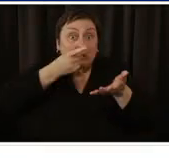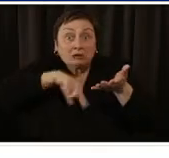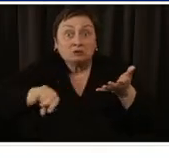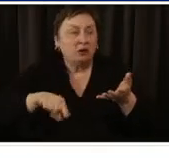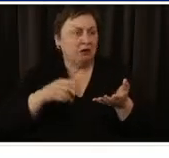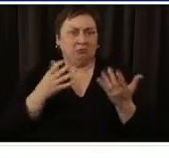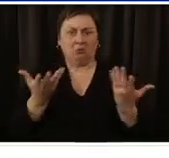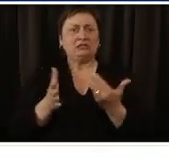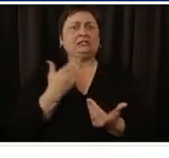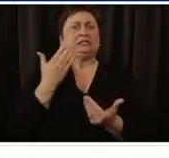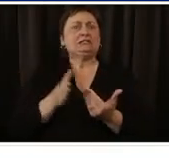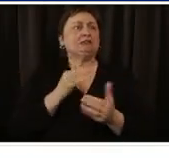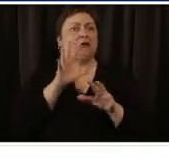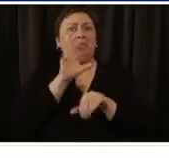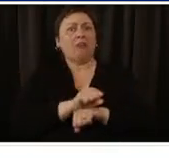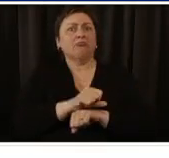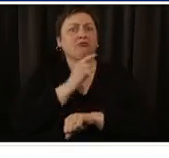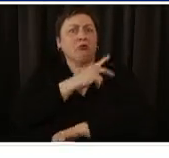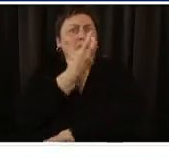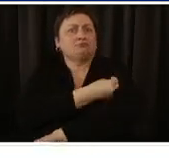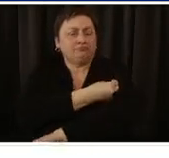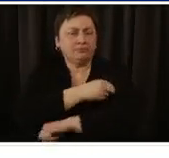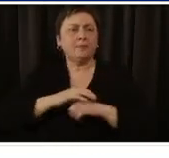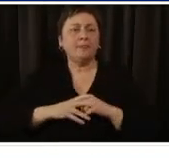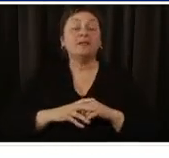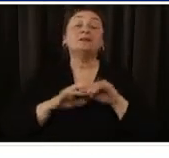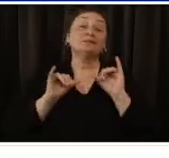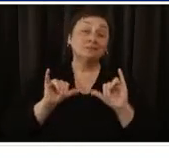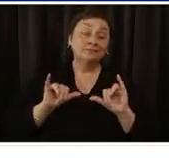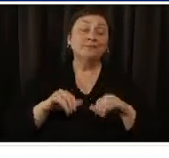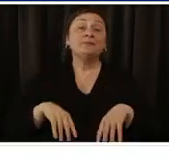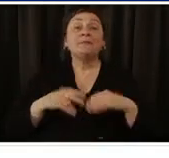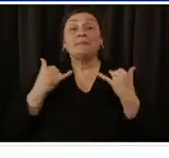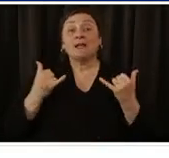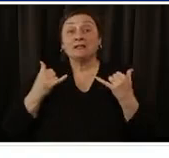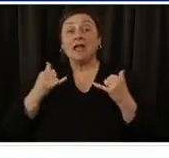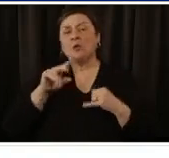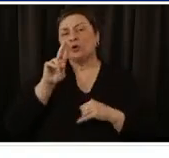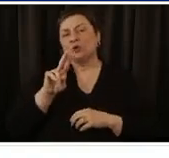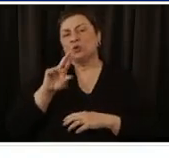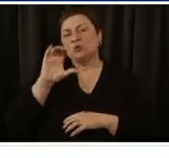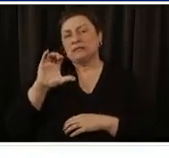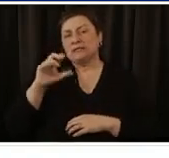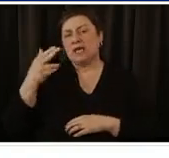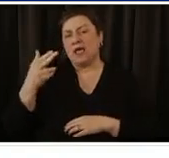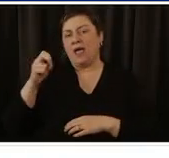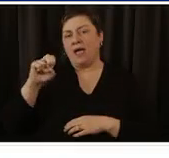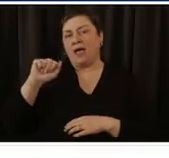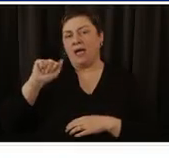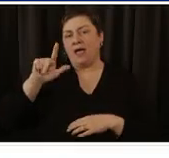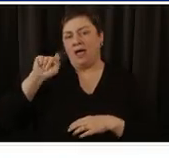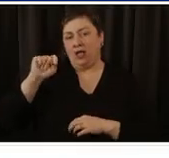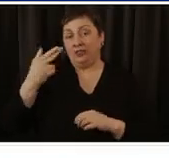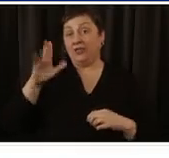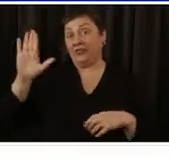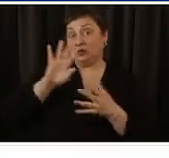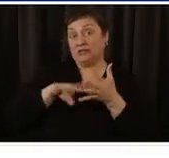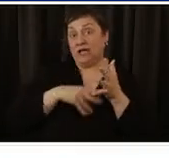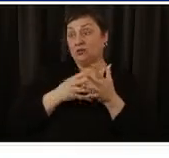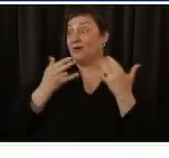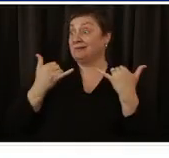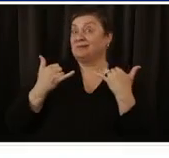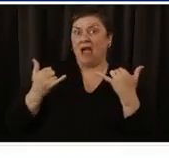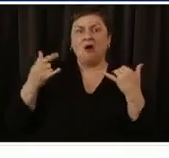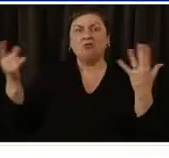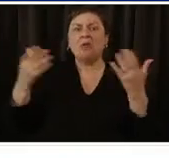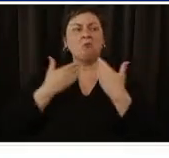do. As we're gaining ground, I also want to share with you some information about UC Health scheduling. They've now rolled out an open scheduling